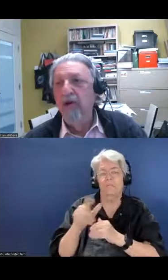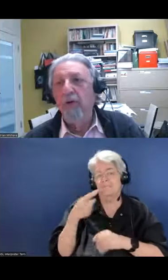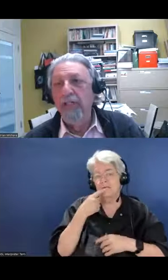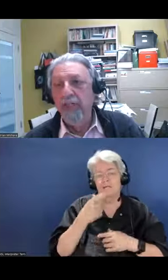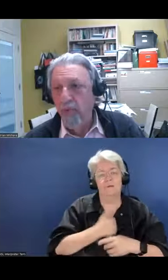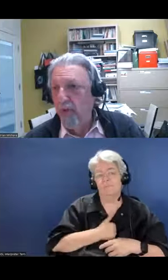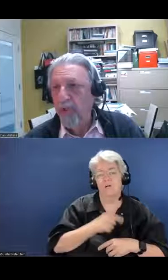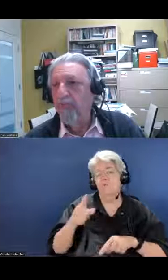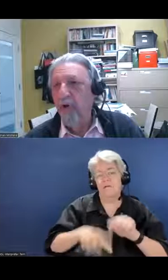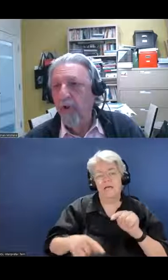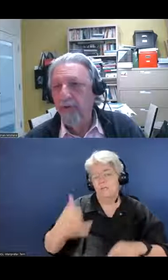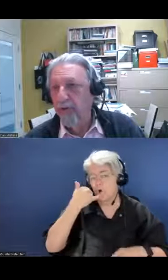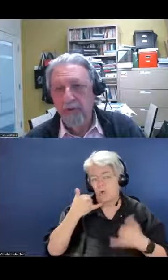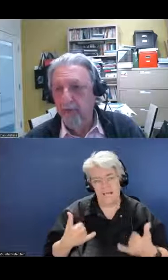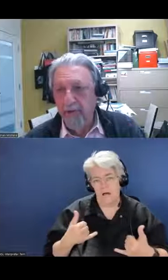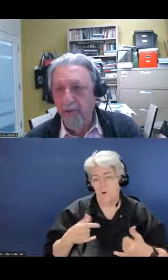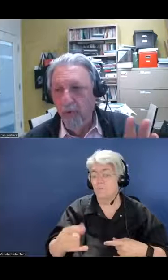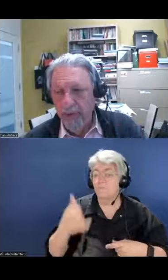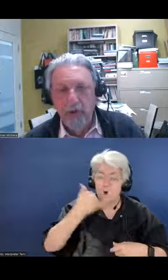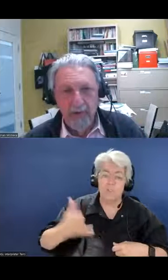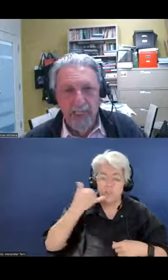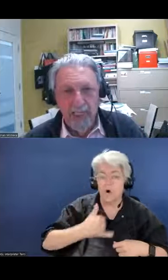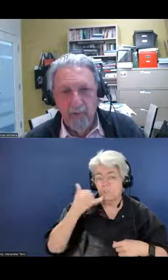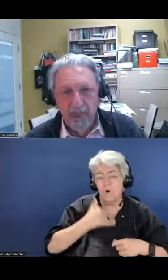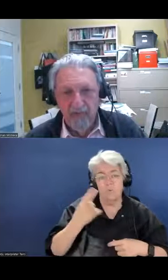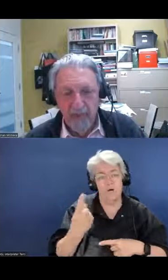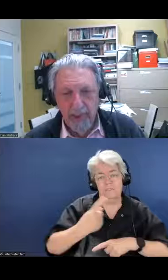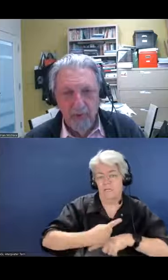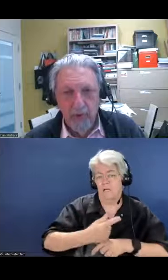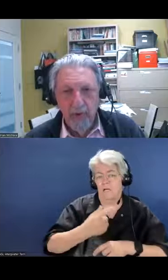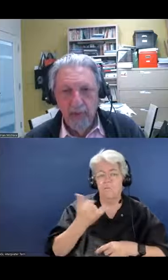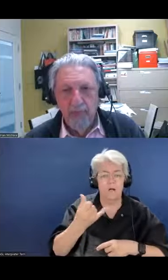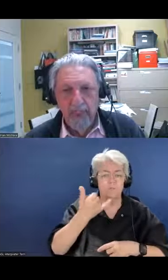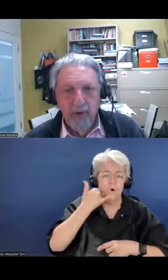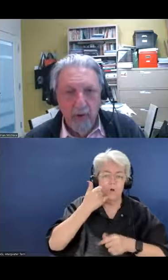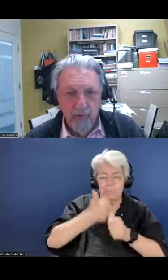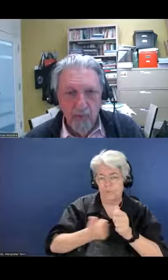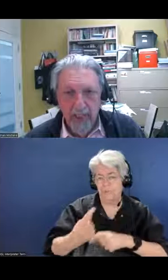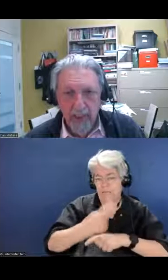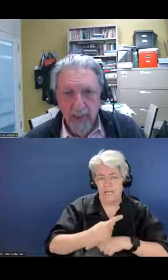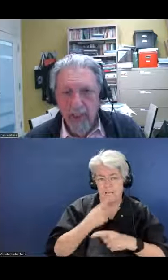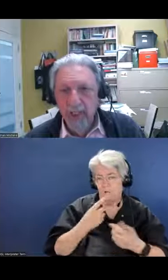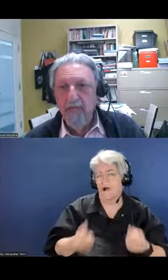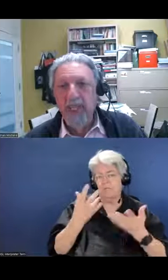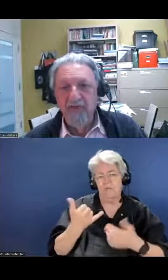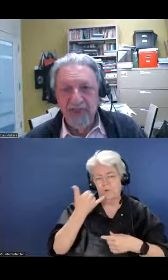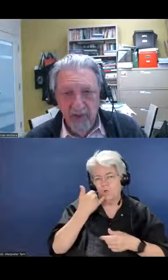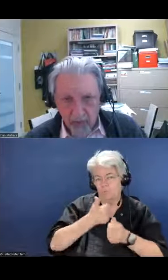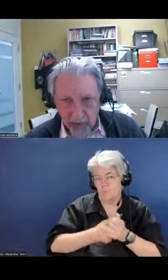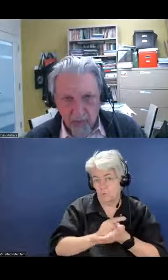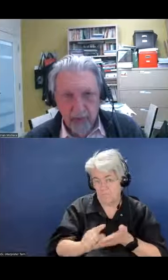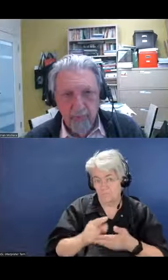you can't call anymore. You've called your, 1 call a day or whatever it is, or so many calls a week. They